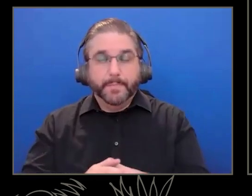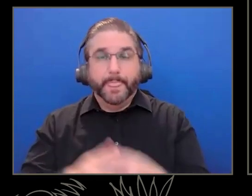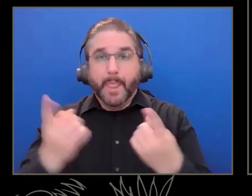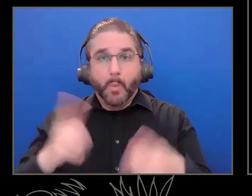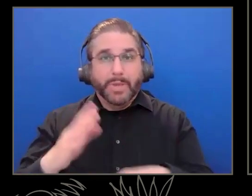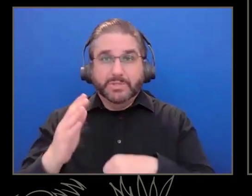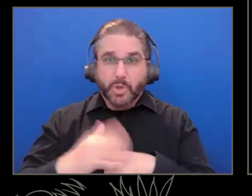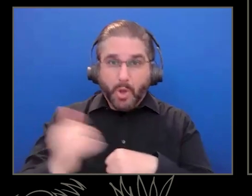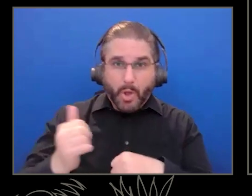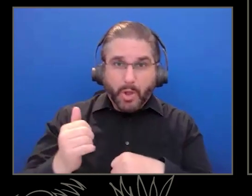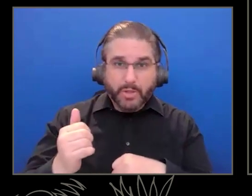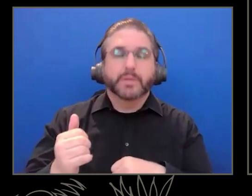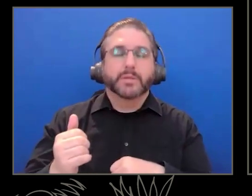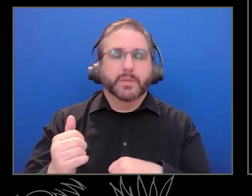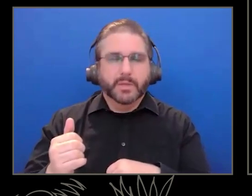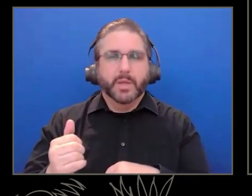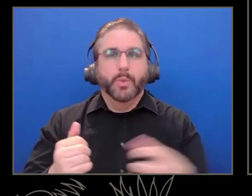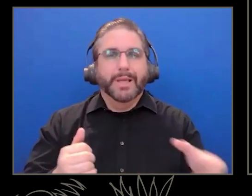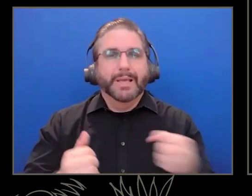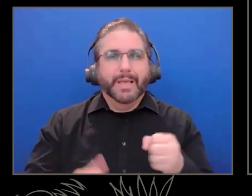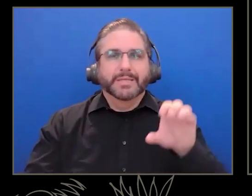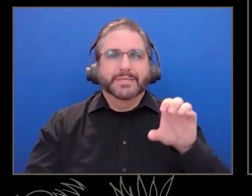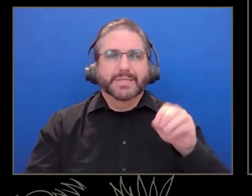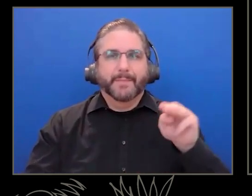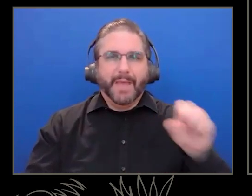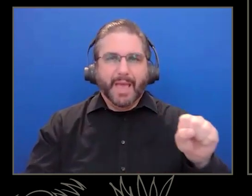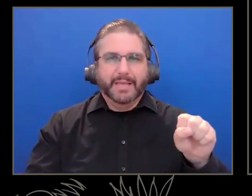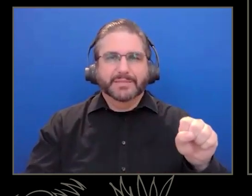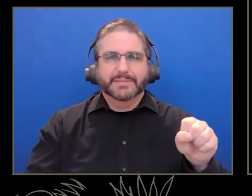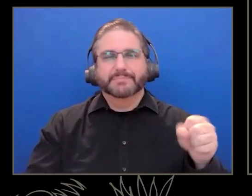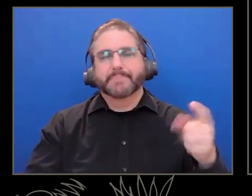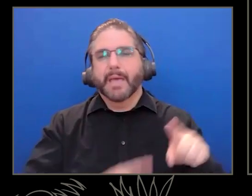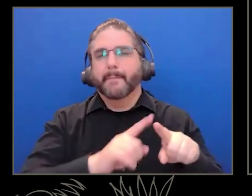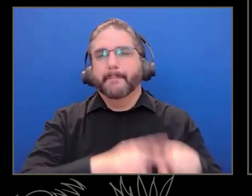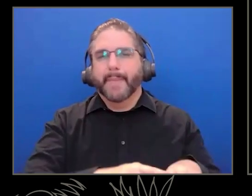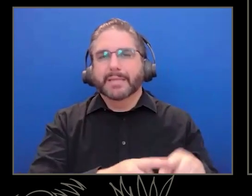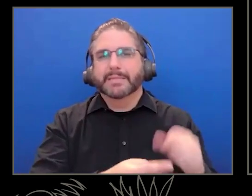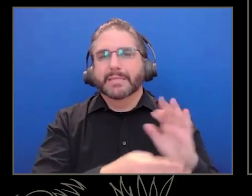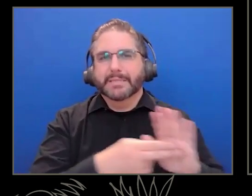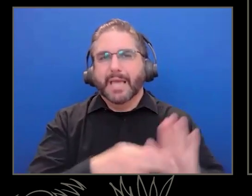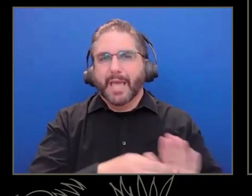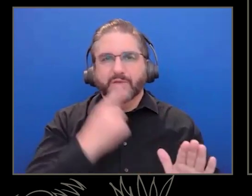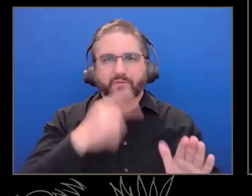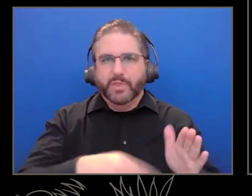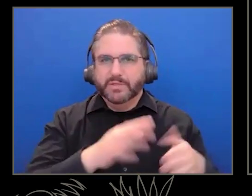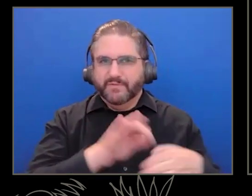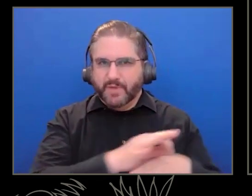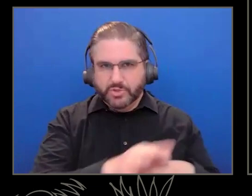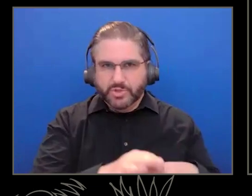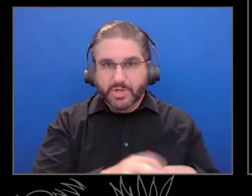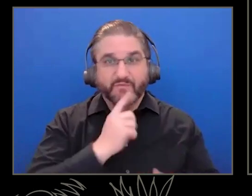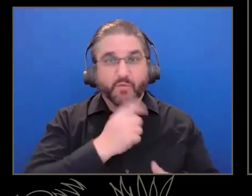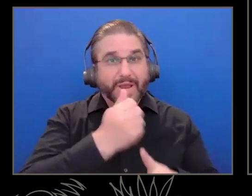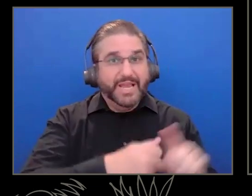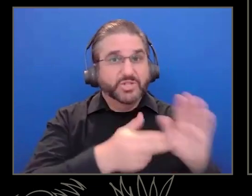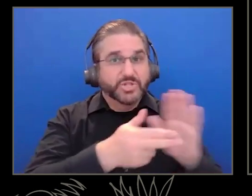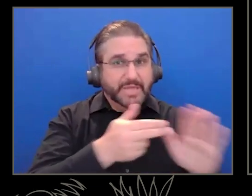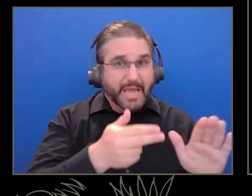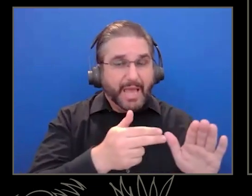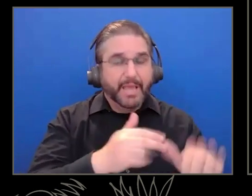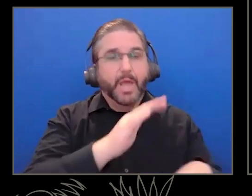it calls get CMS pending tags or some function like that. And for each of those tags, it calls